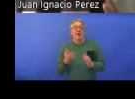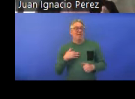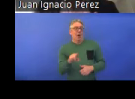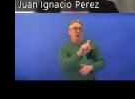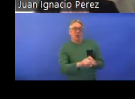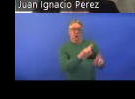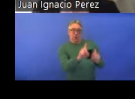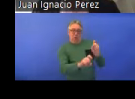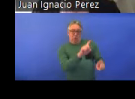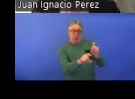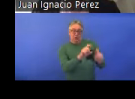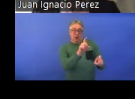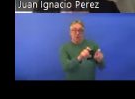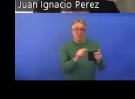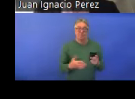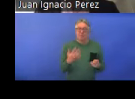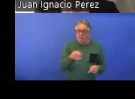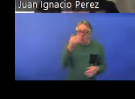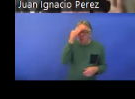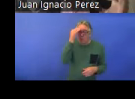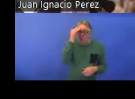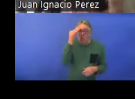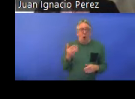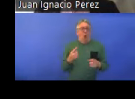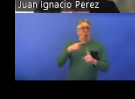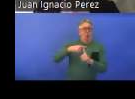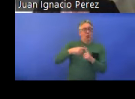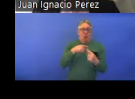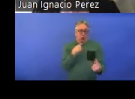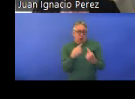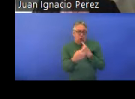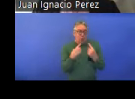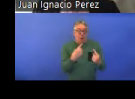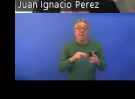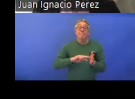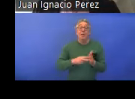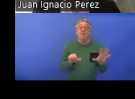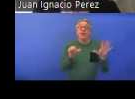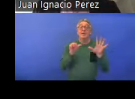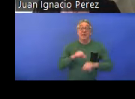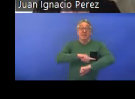heard about constructive dialogues, which include a session of 6 hours between the